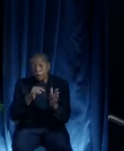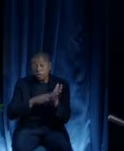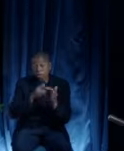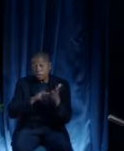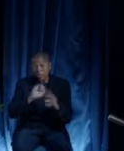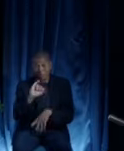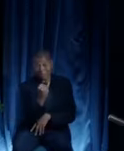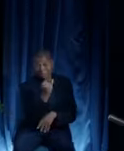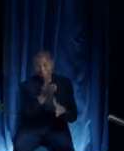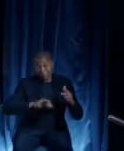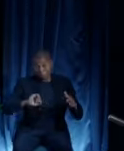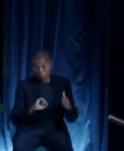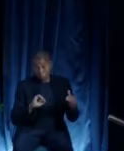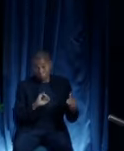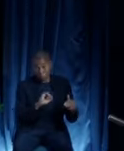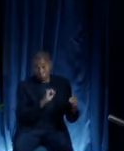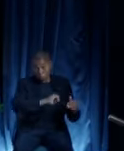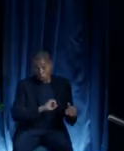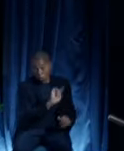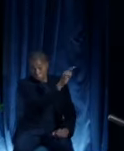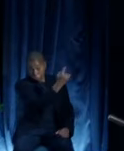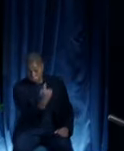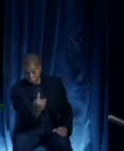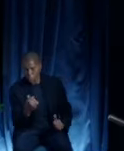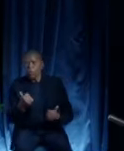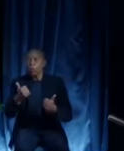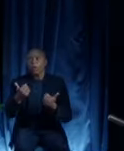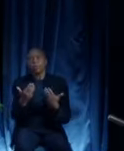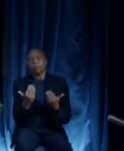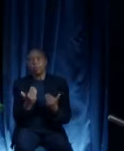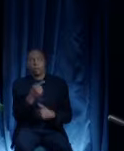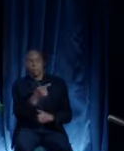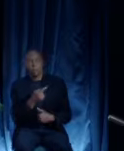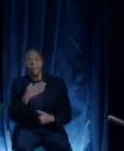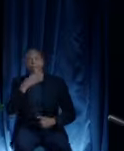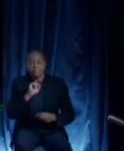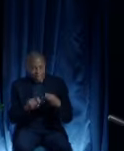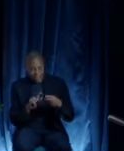that reason, but he's not just welcomed because, as John Guy put it, these male Protestants are available, though that